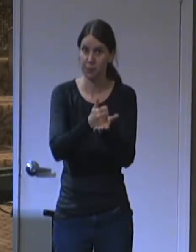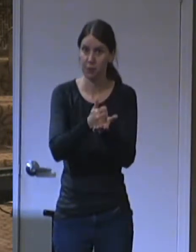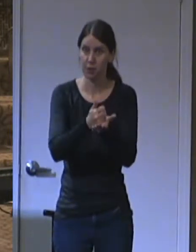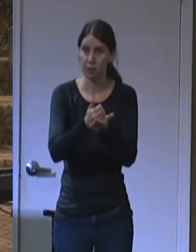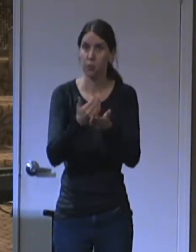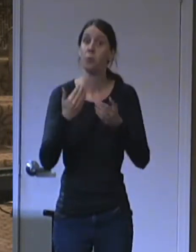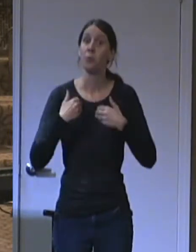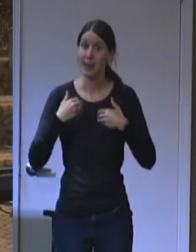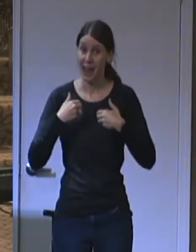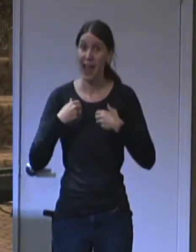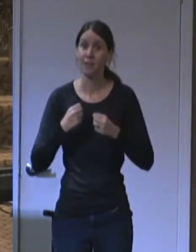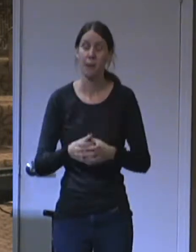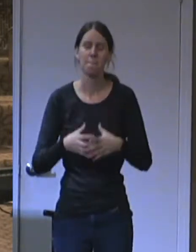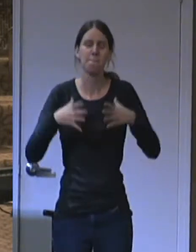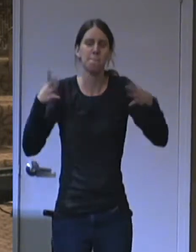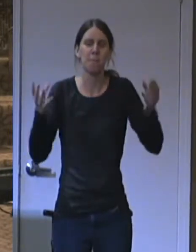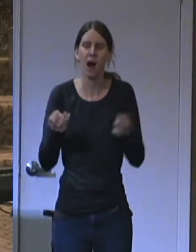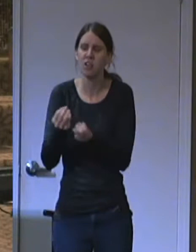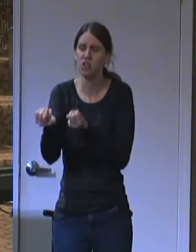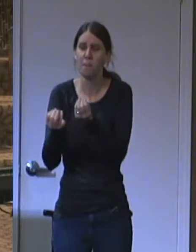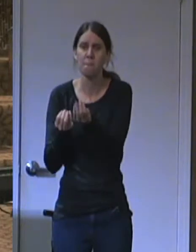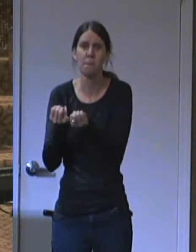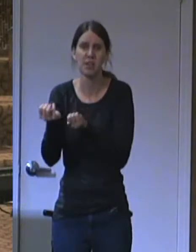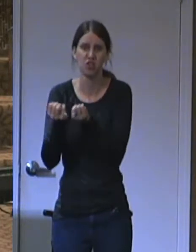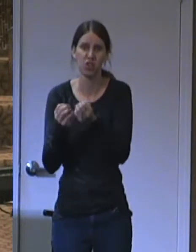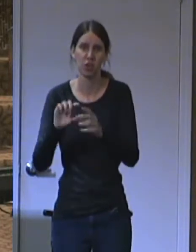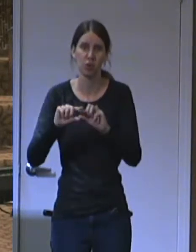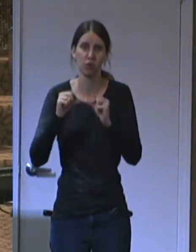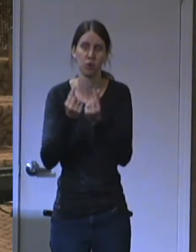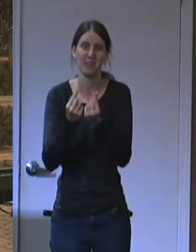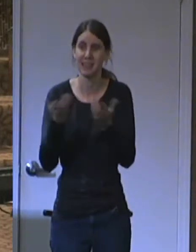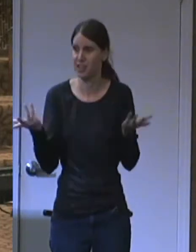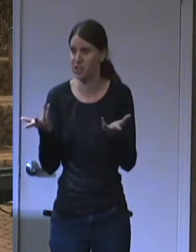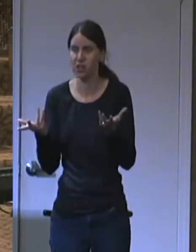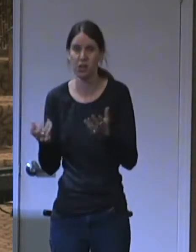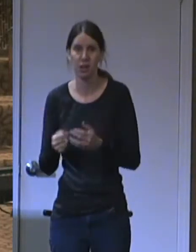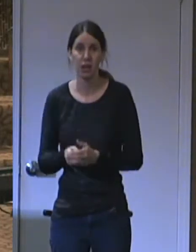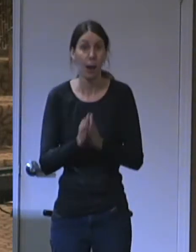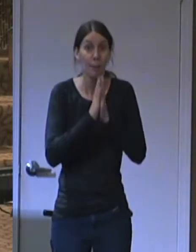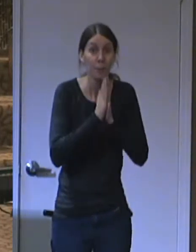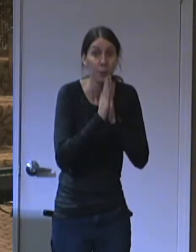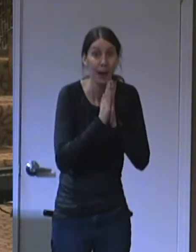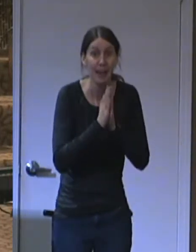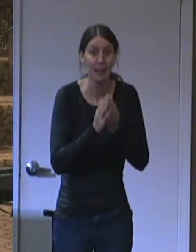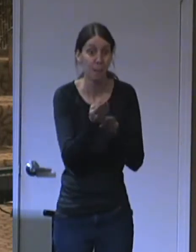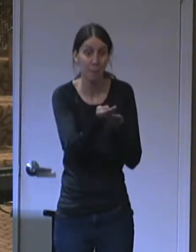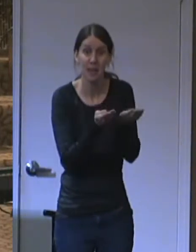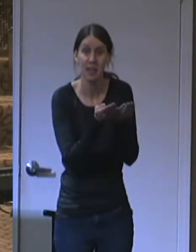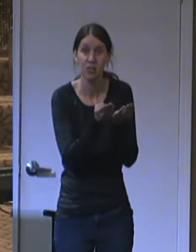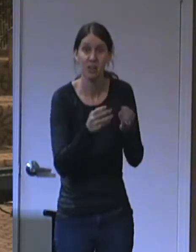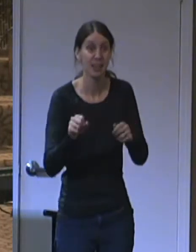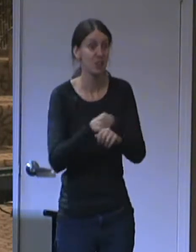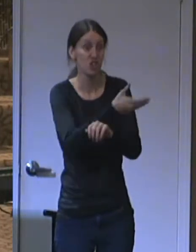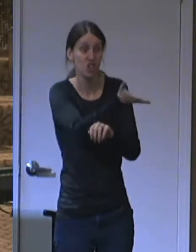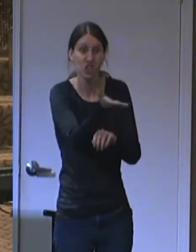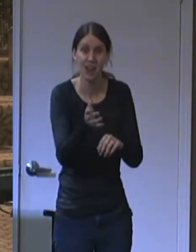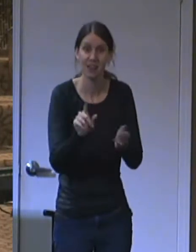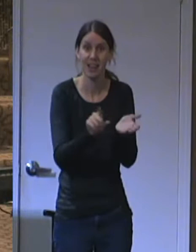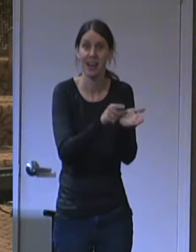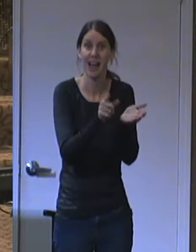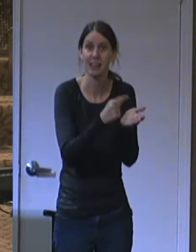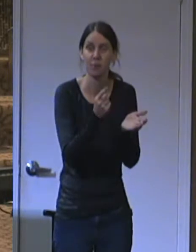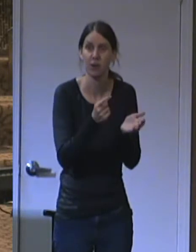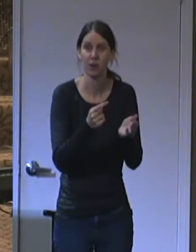lot of outreach. We support missionaries all over the world. We have a printing ministry that sends the gospel message, the hope of